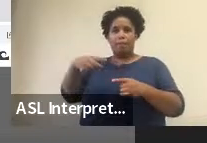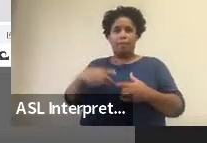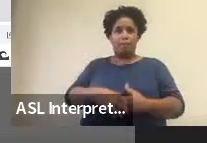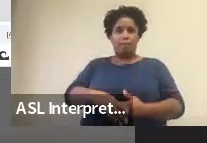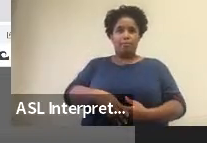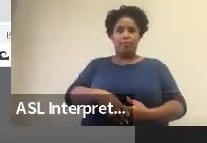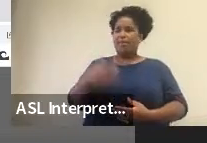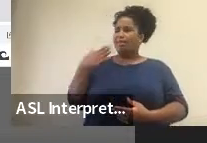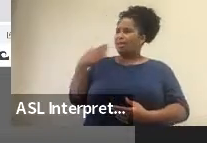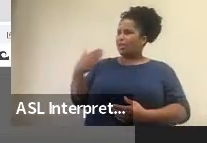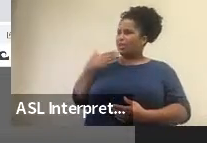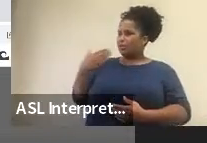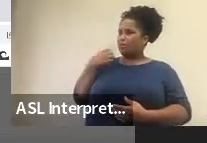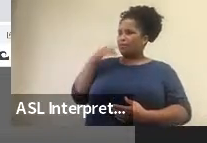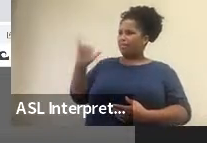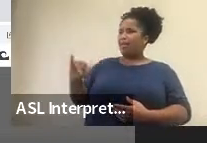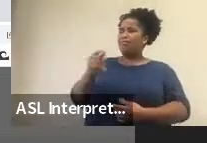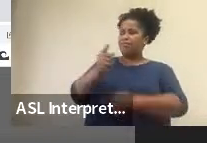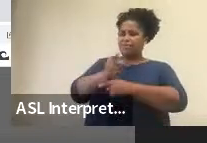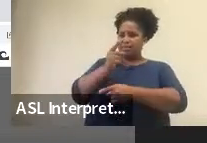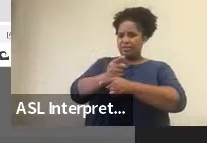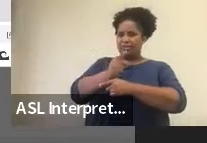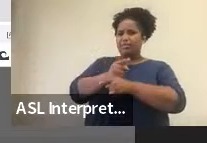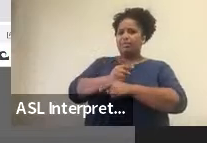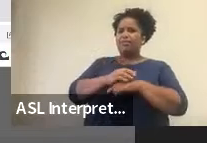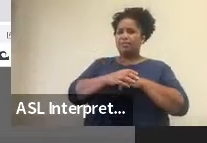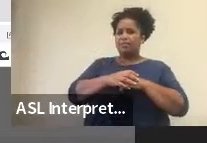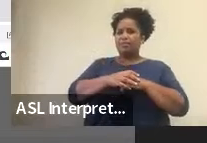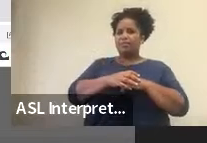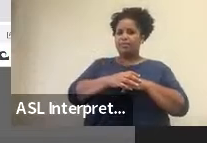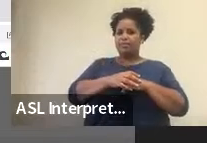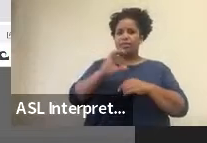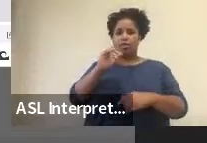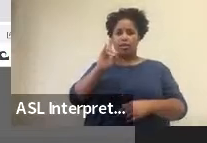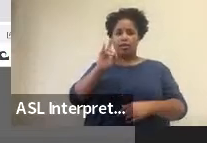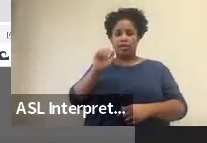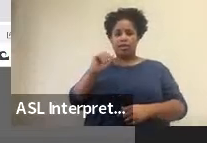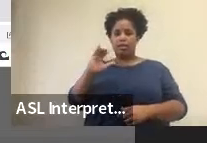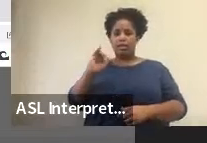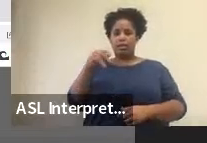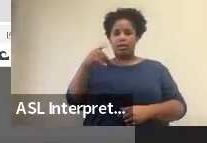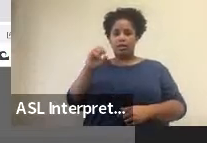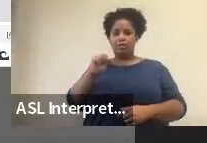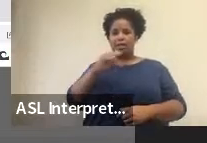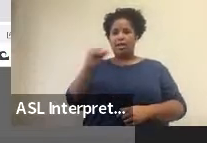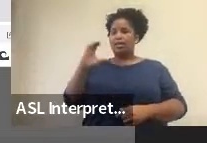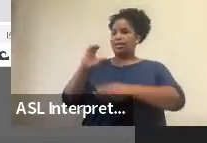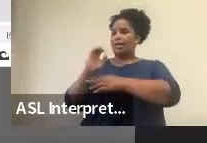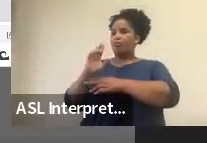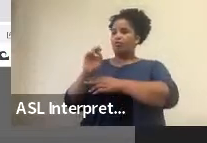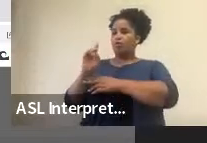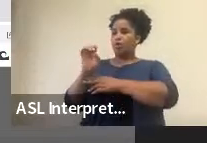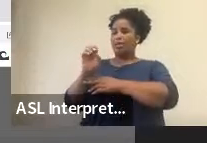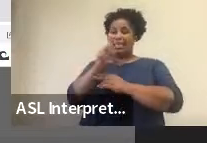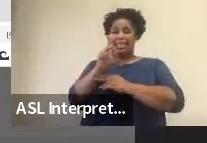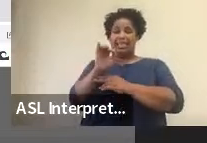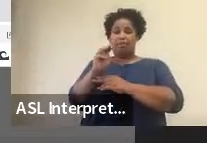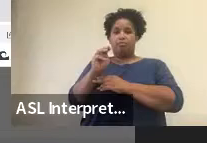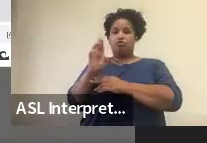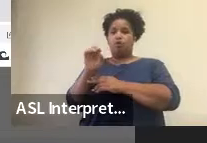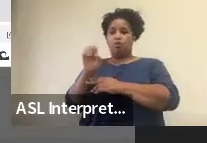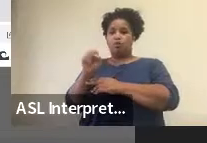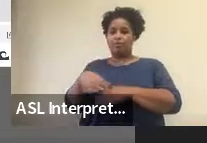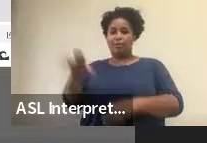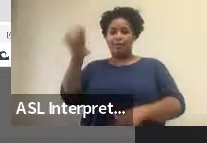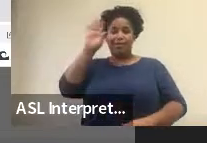Thank you for that. I'll help you, Donata. Claudia Campos, and then Kim Rhodes. Hi all,